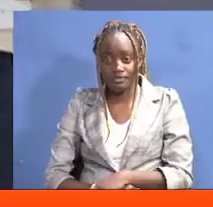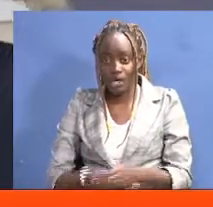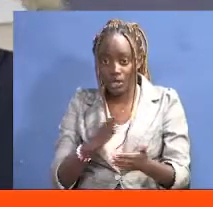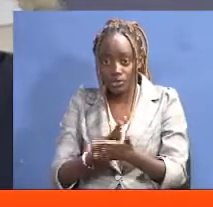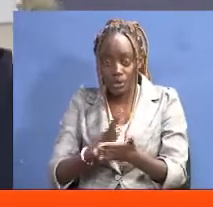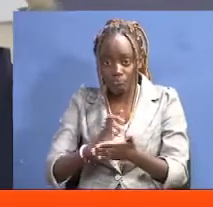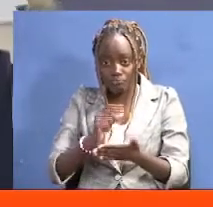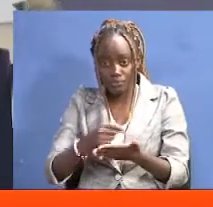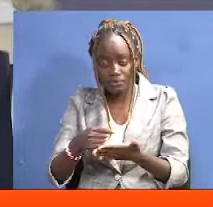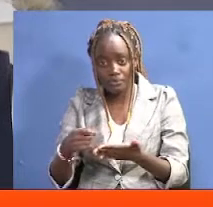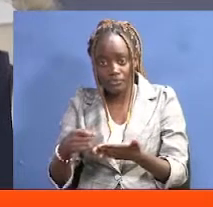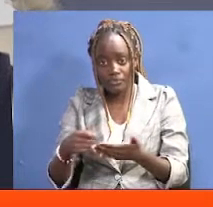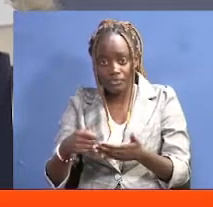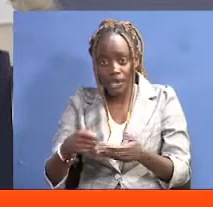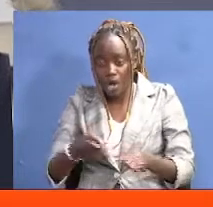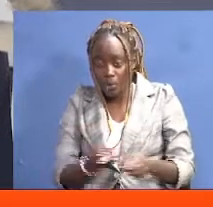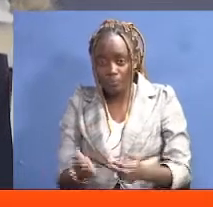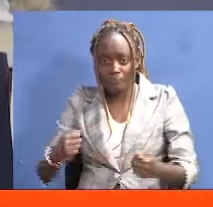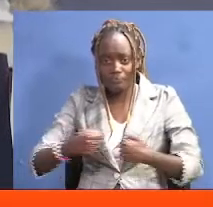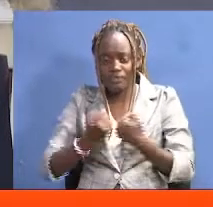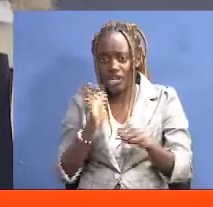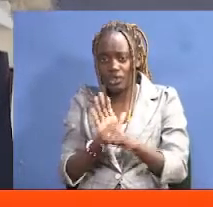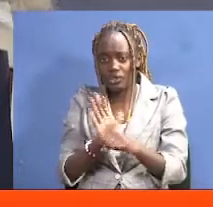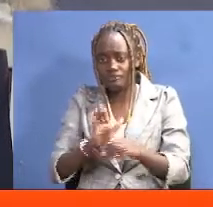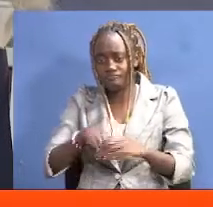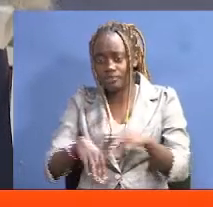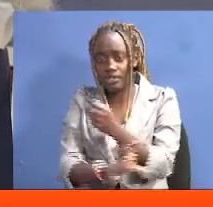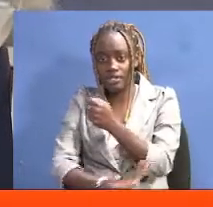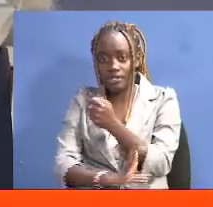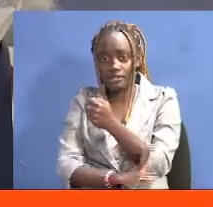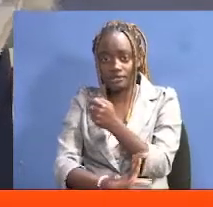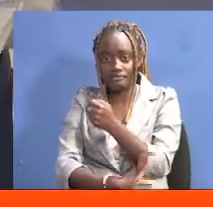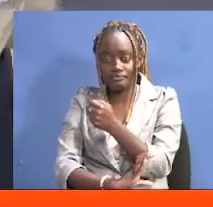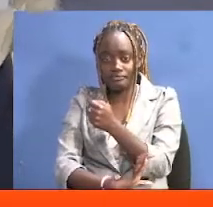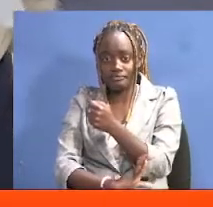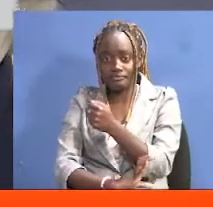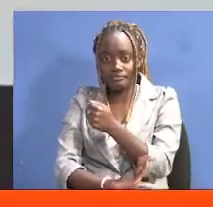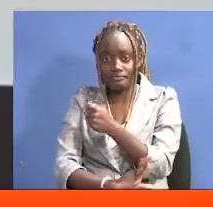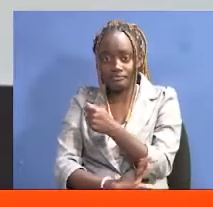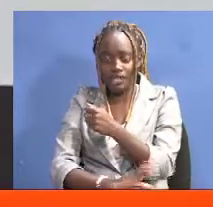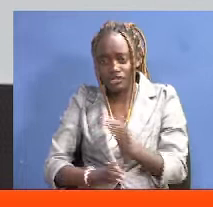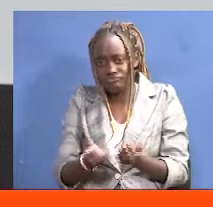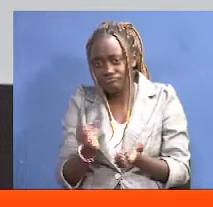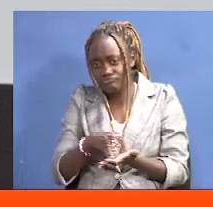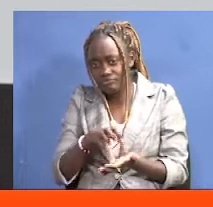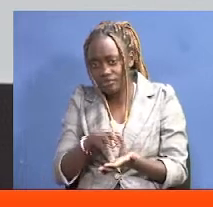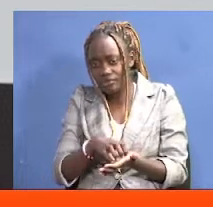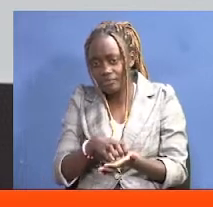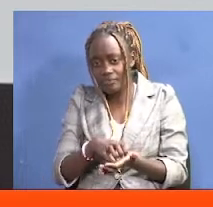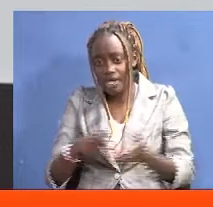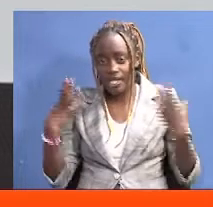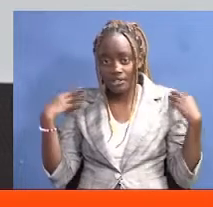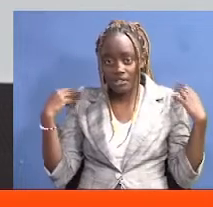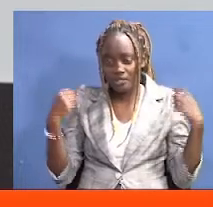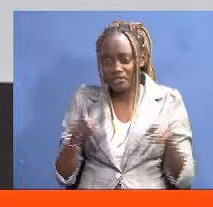taking notes. Road accidents have increased in the country at an alarming rate. A situation attributed to poor training